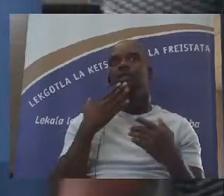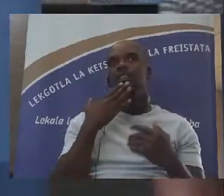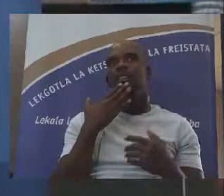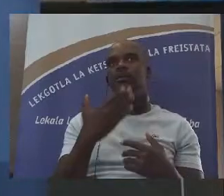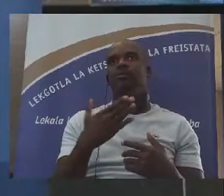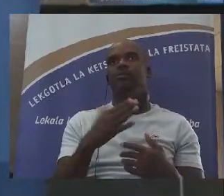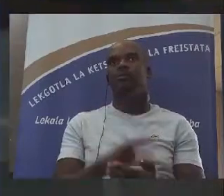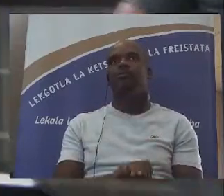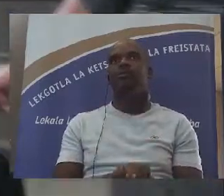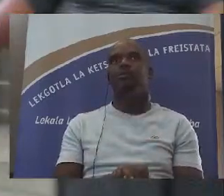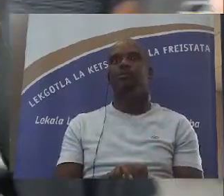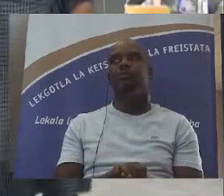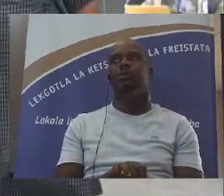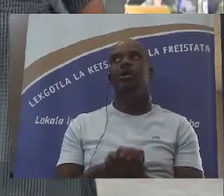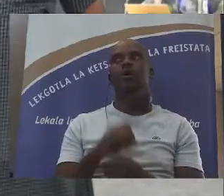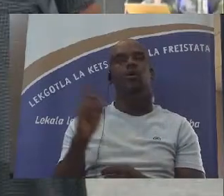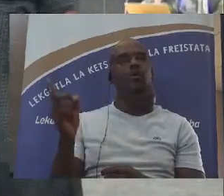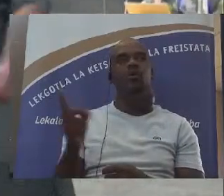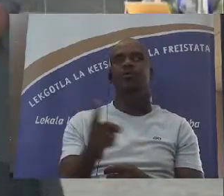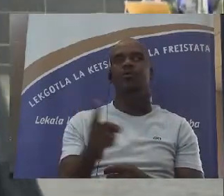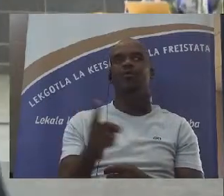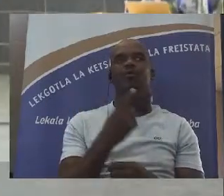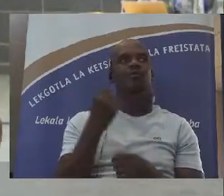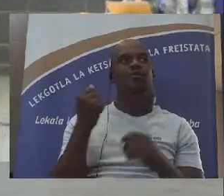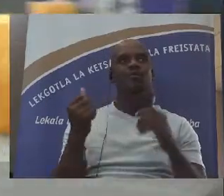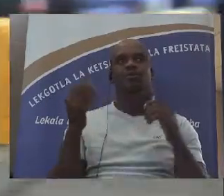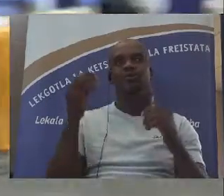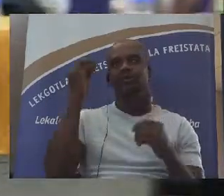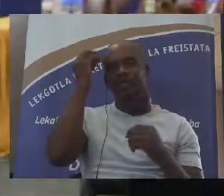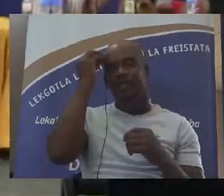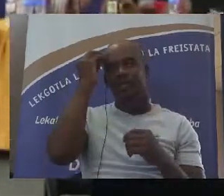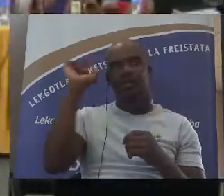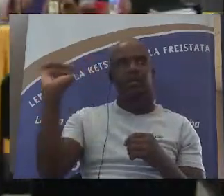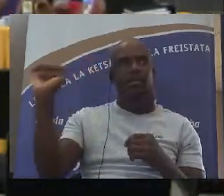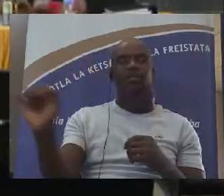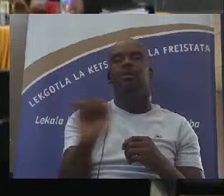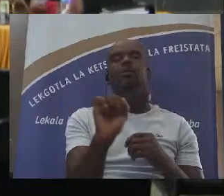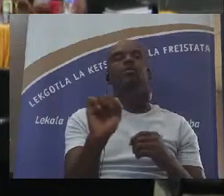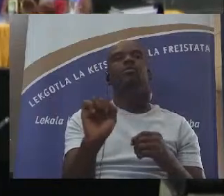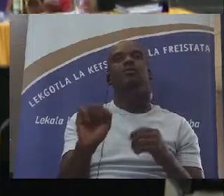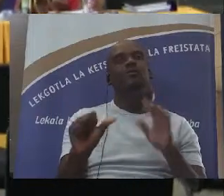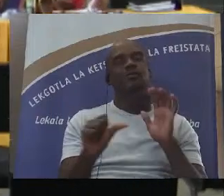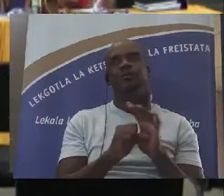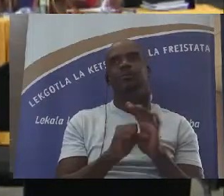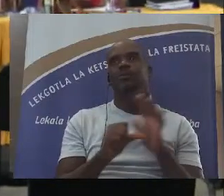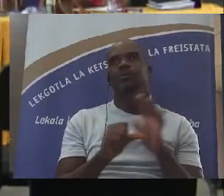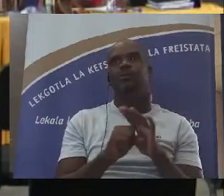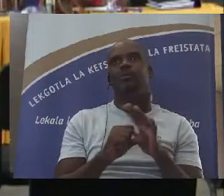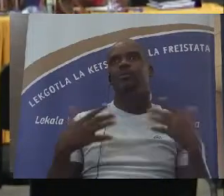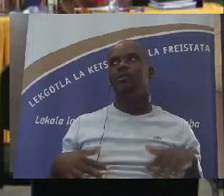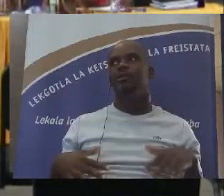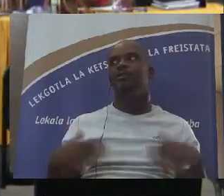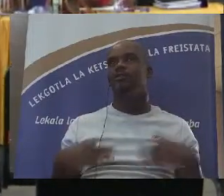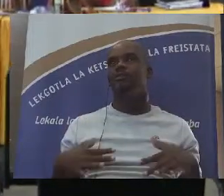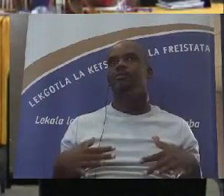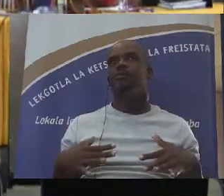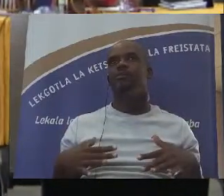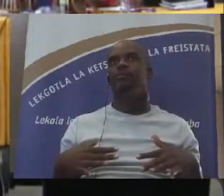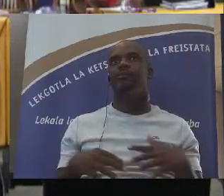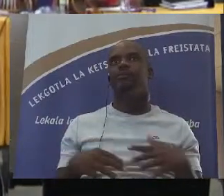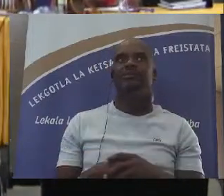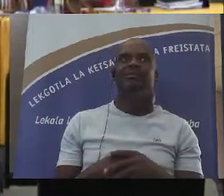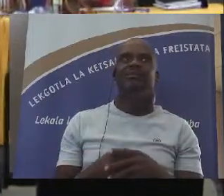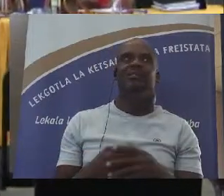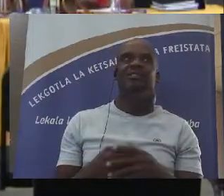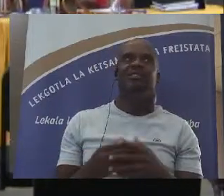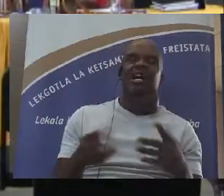kaofela batho ba tlileng mo ba buile ditaba tsa bohlokwa haholo. Bonyane ho bile ena